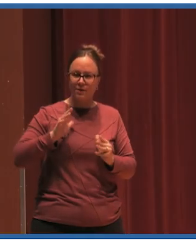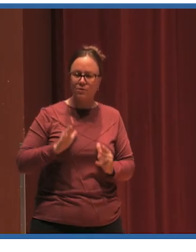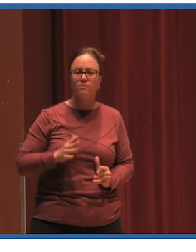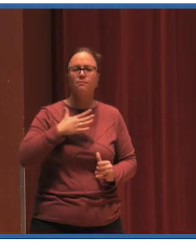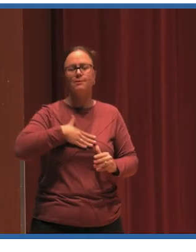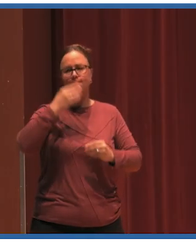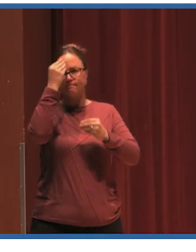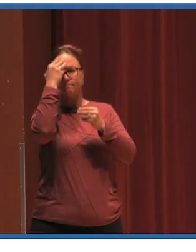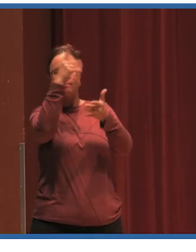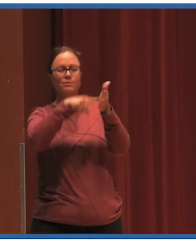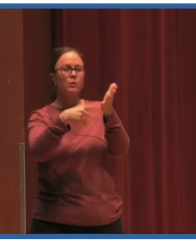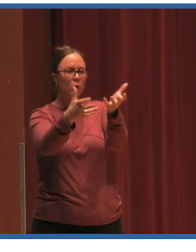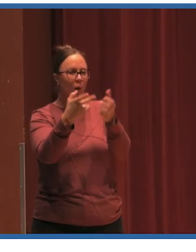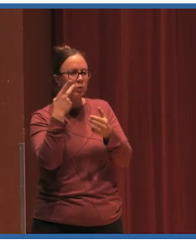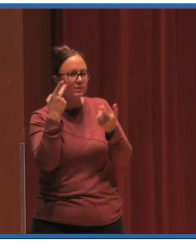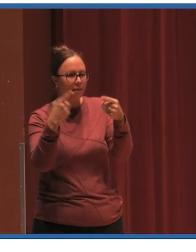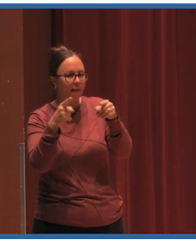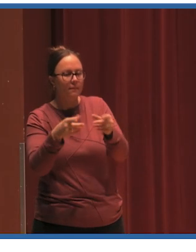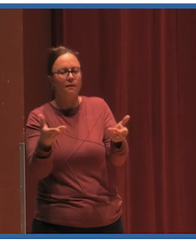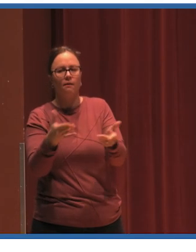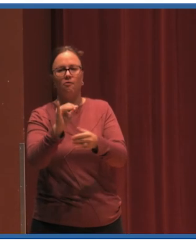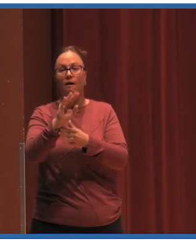see happen here in Iowa.